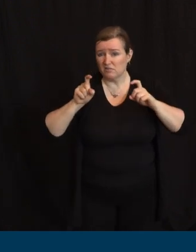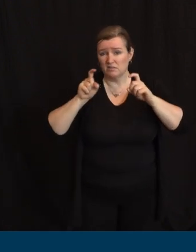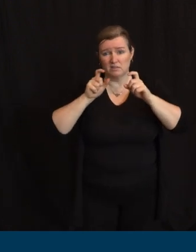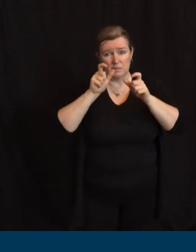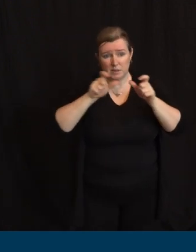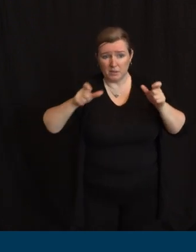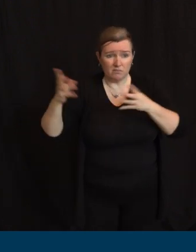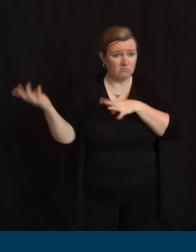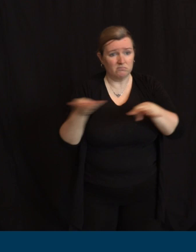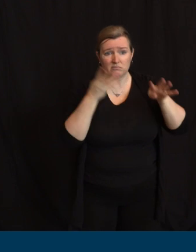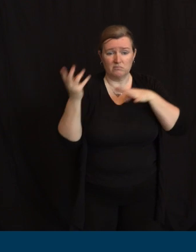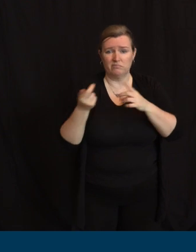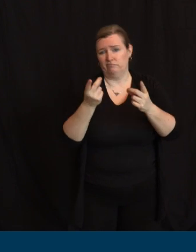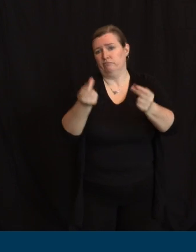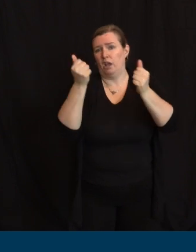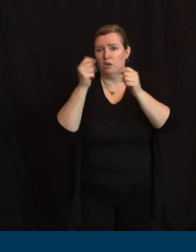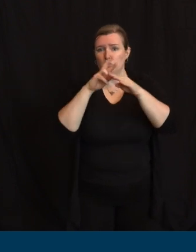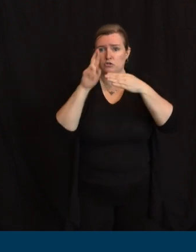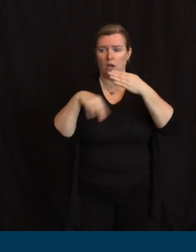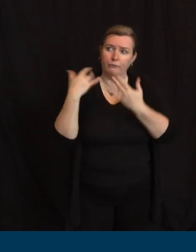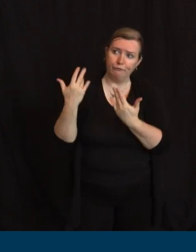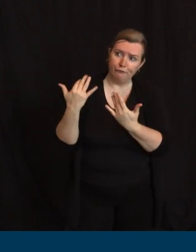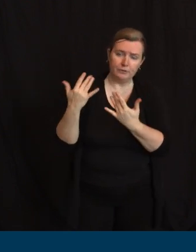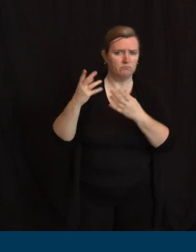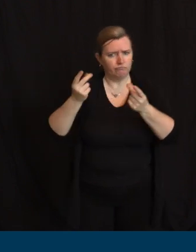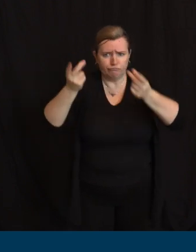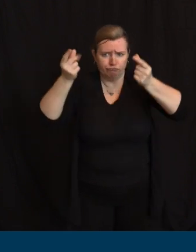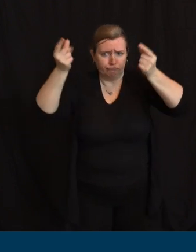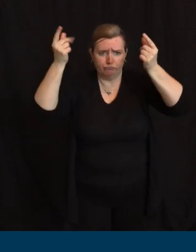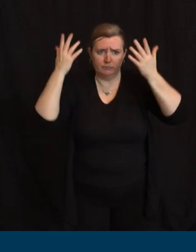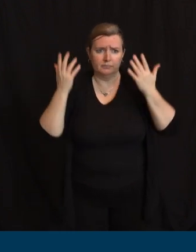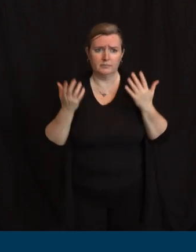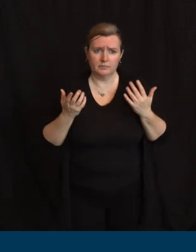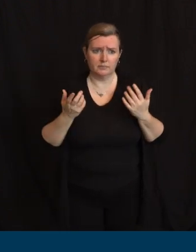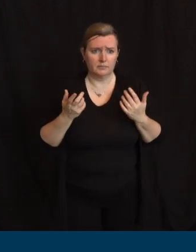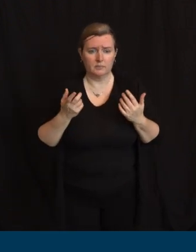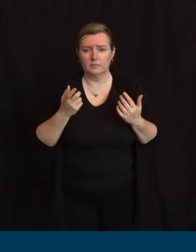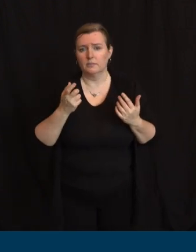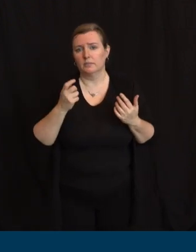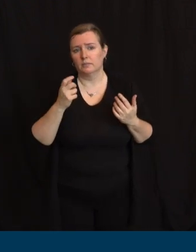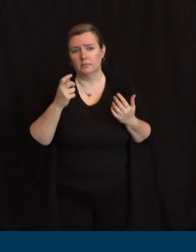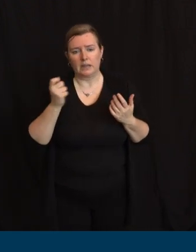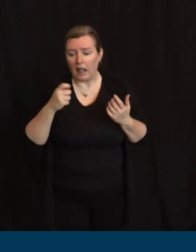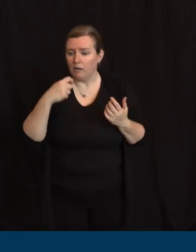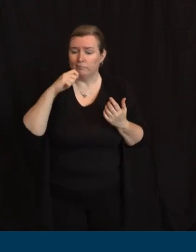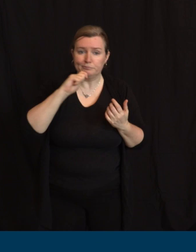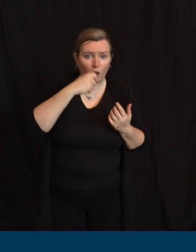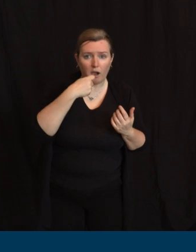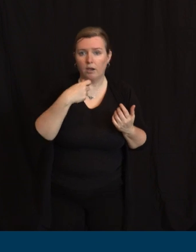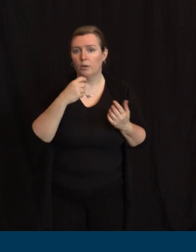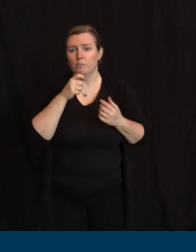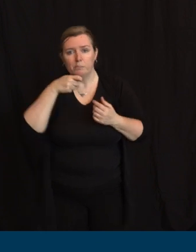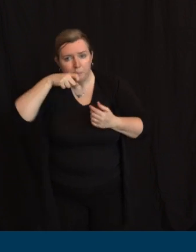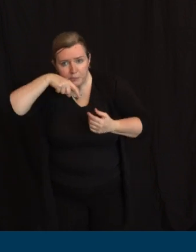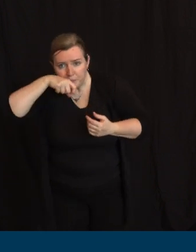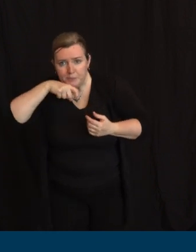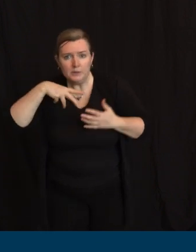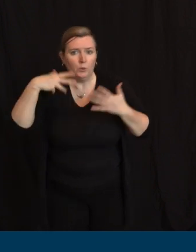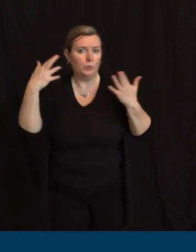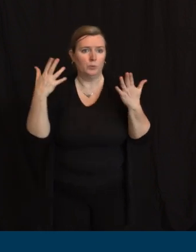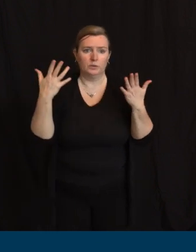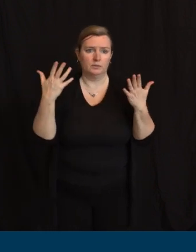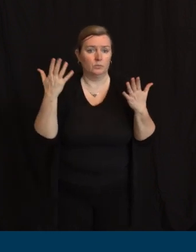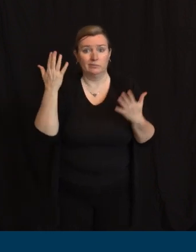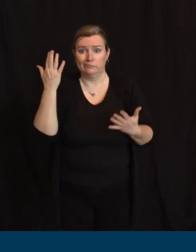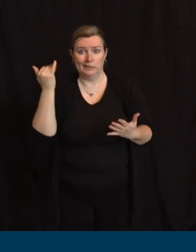we need to have that. And the reason we need to have that is so that we can address exactly what Daniel's talking about. Where are the hot